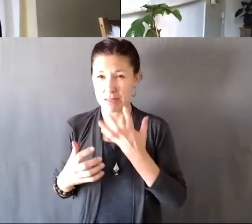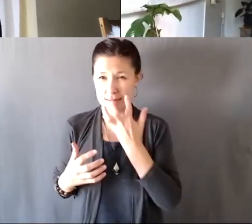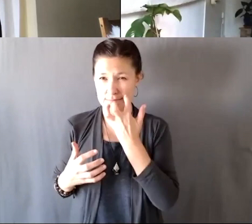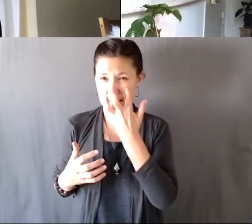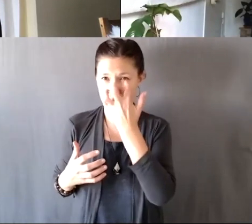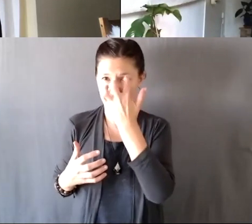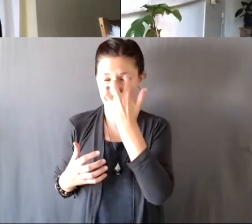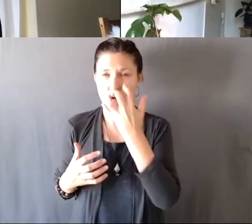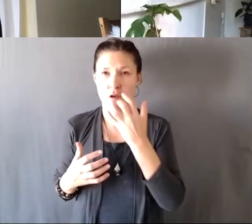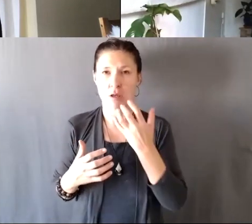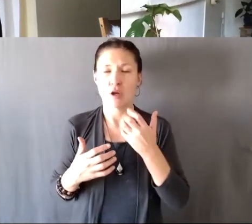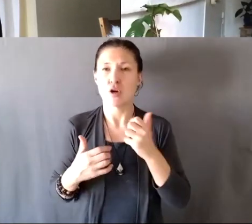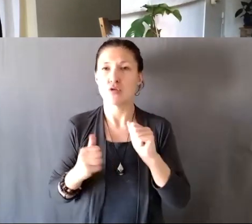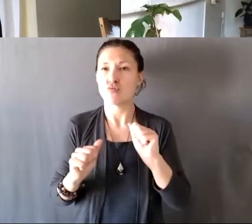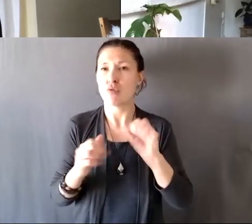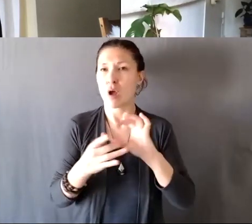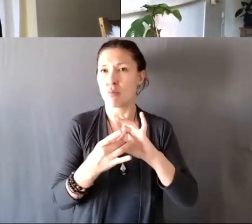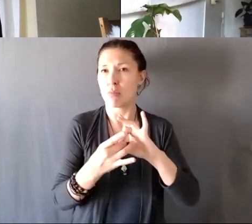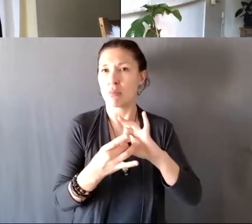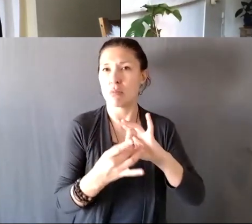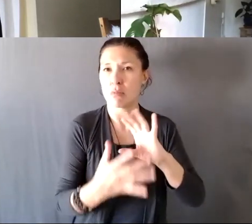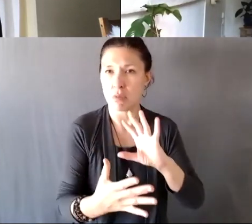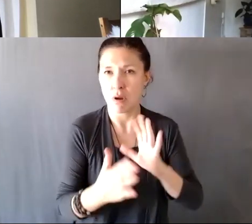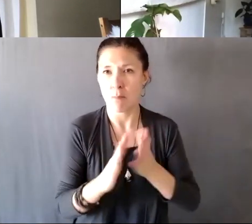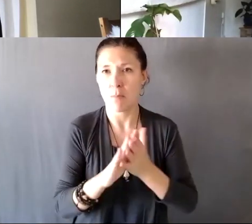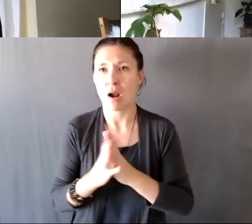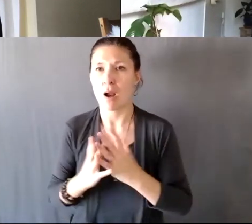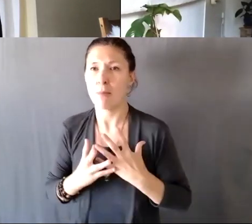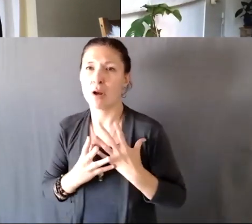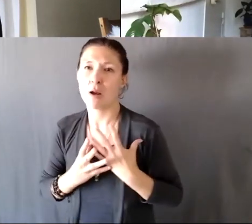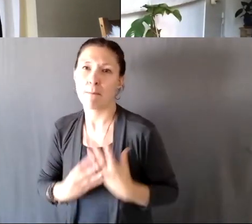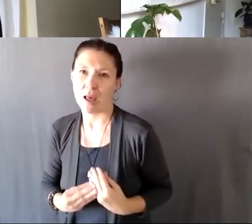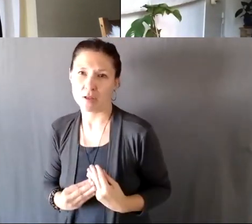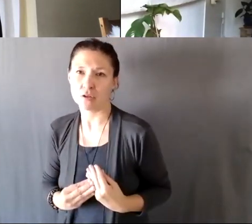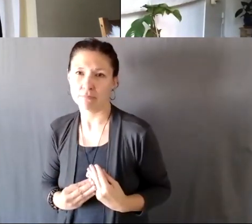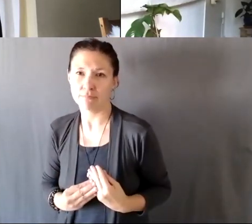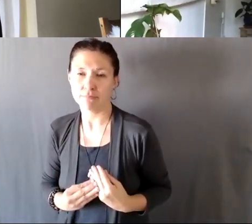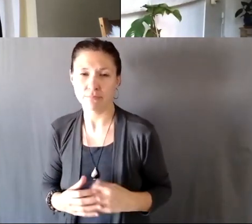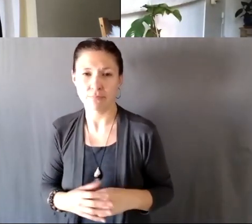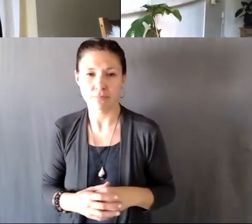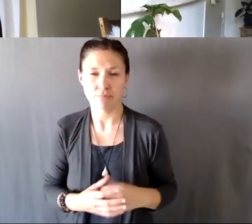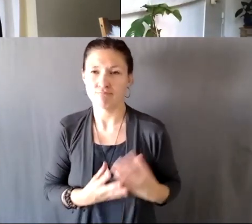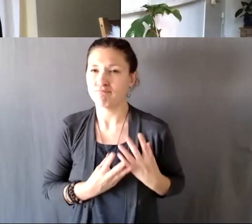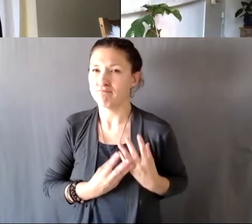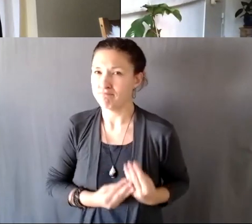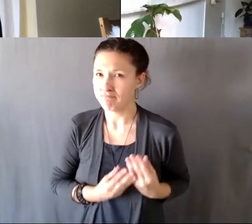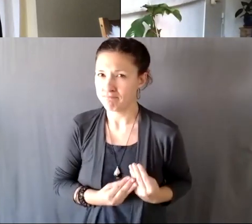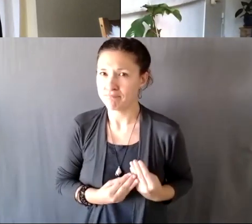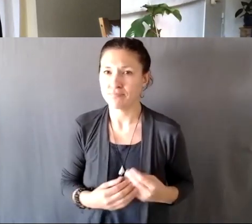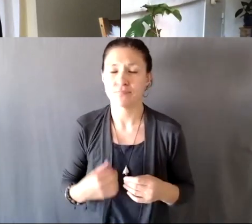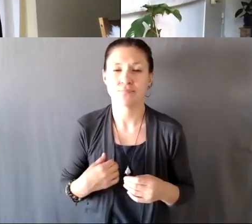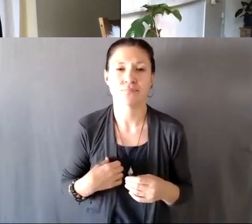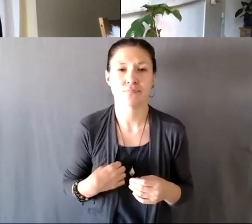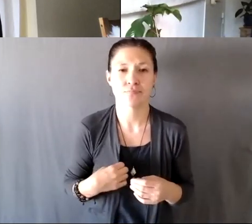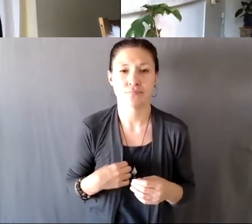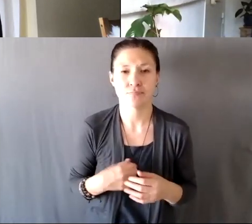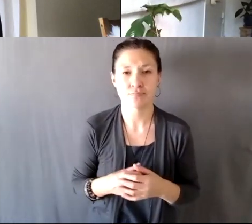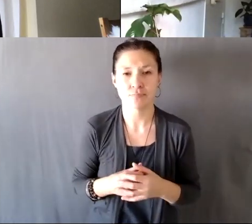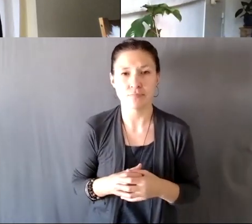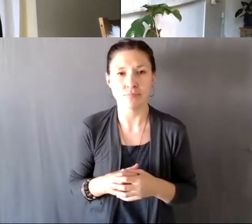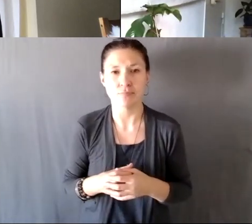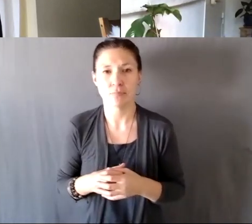it become compassion. We allow it to complete into compassion. So the healing sound